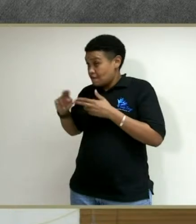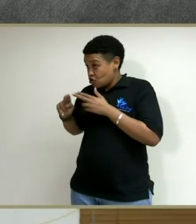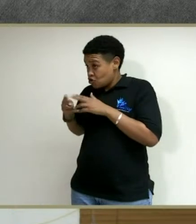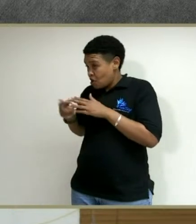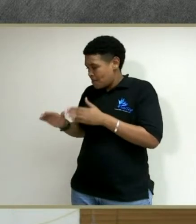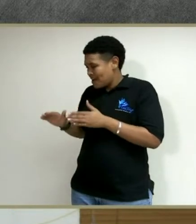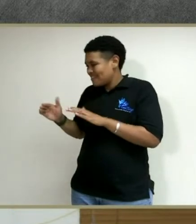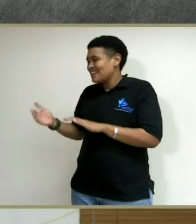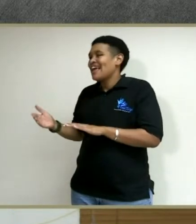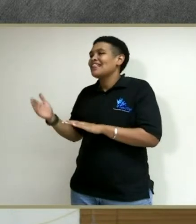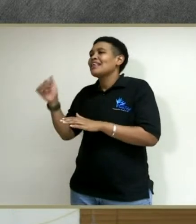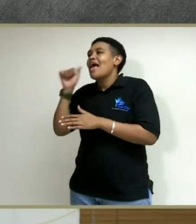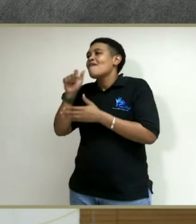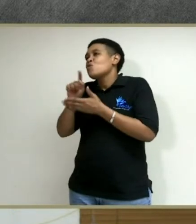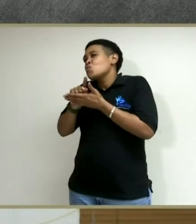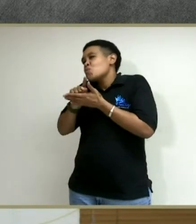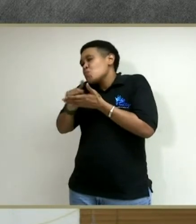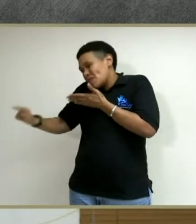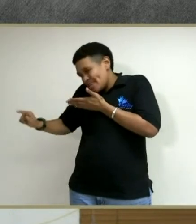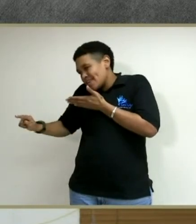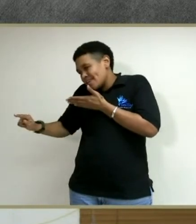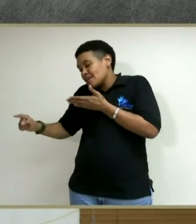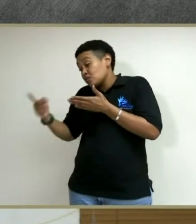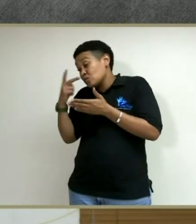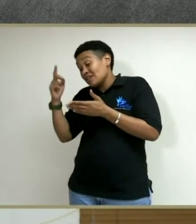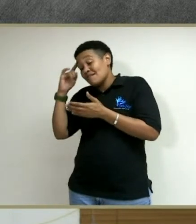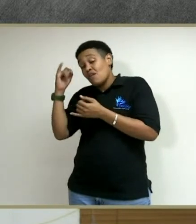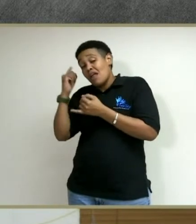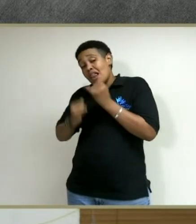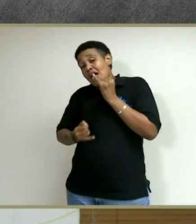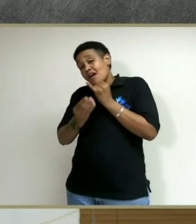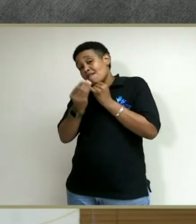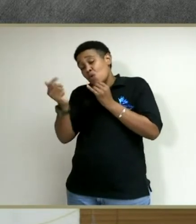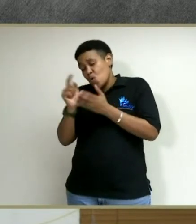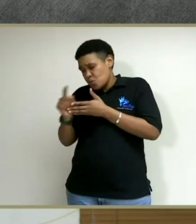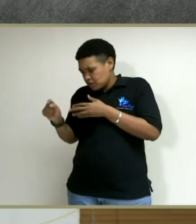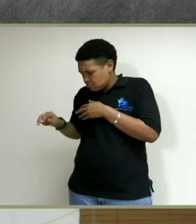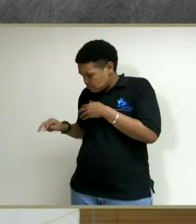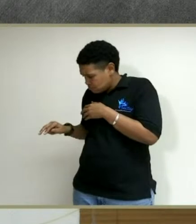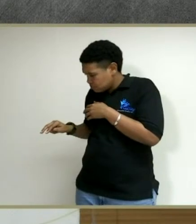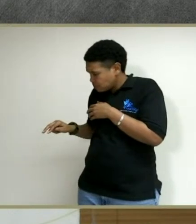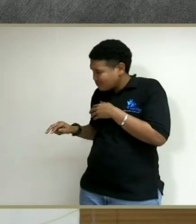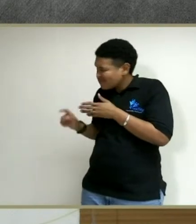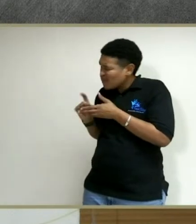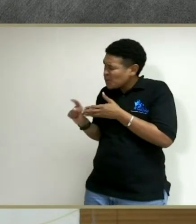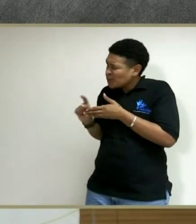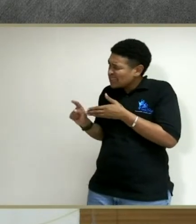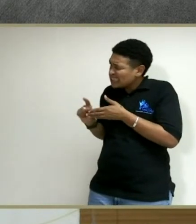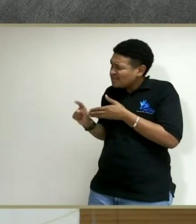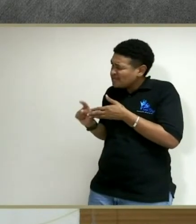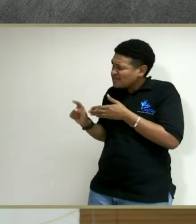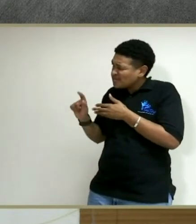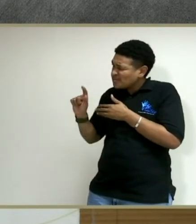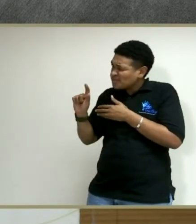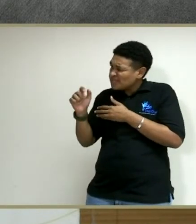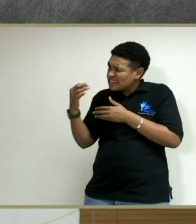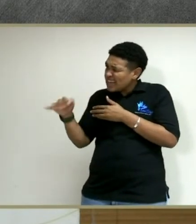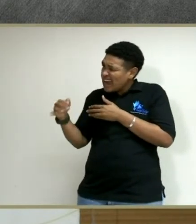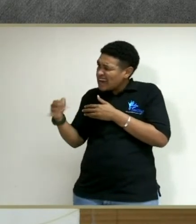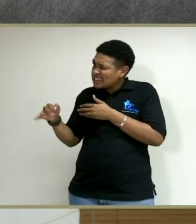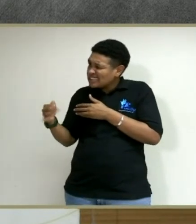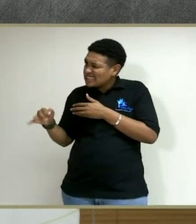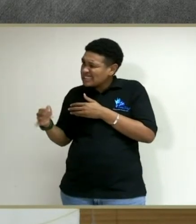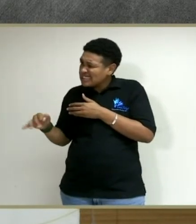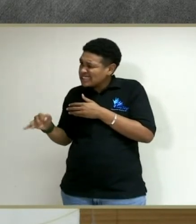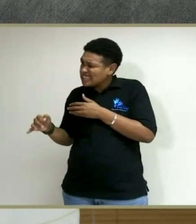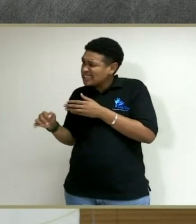deaths by the week. So you would see for the last couple of weeks, week 19